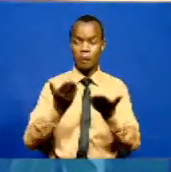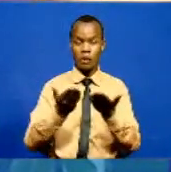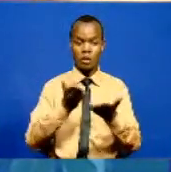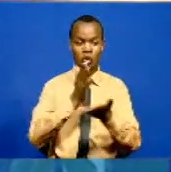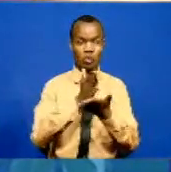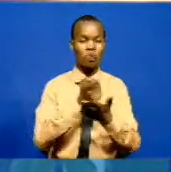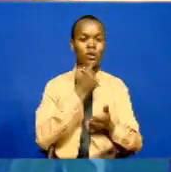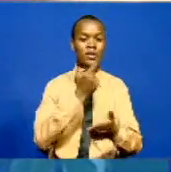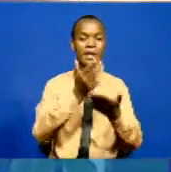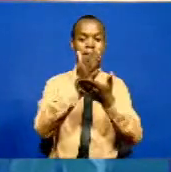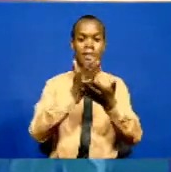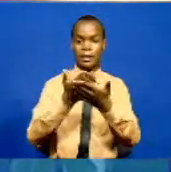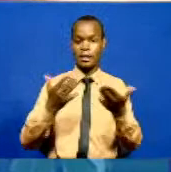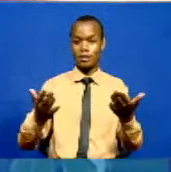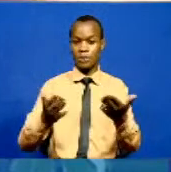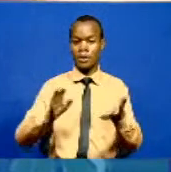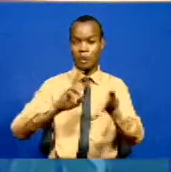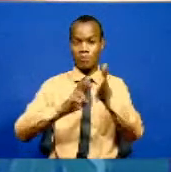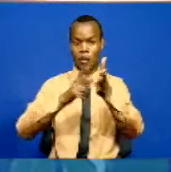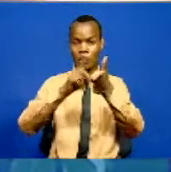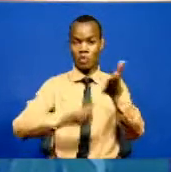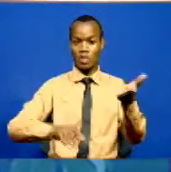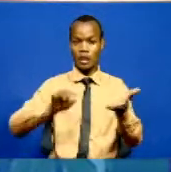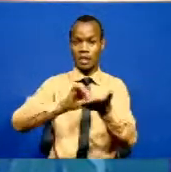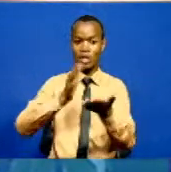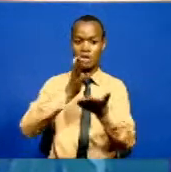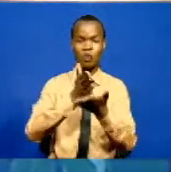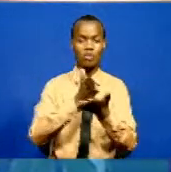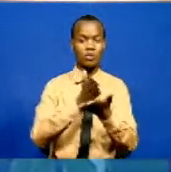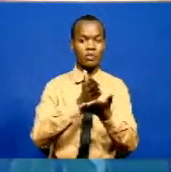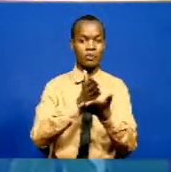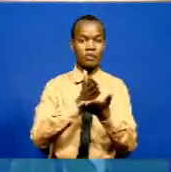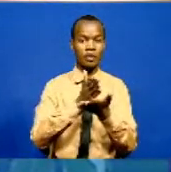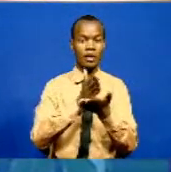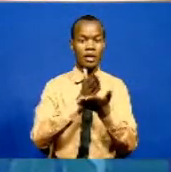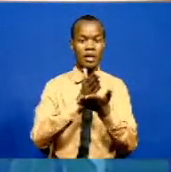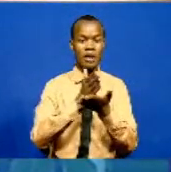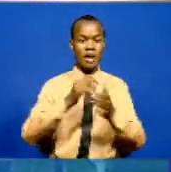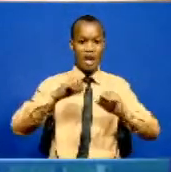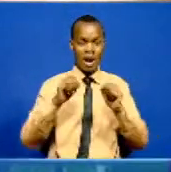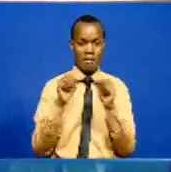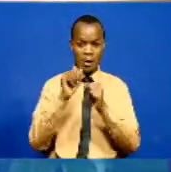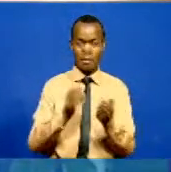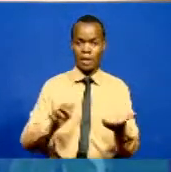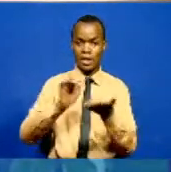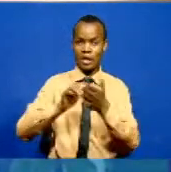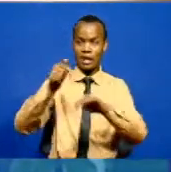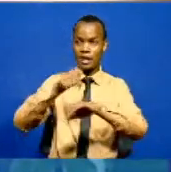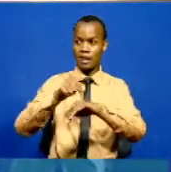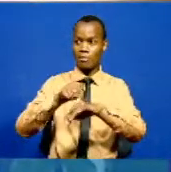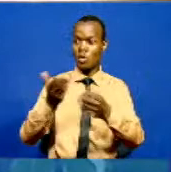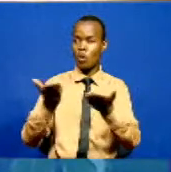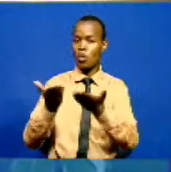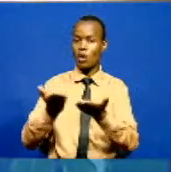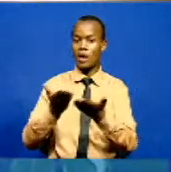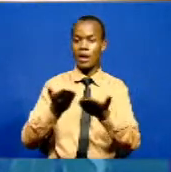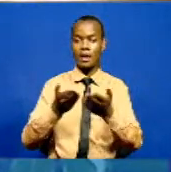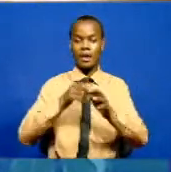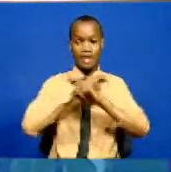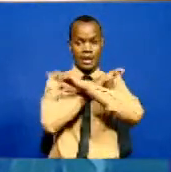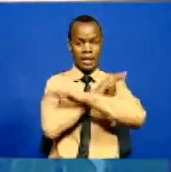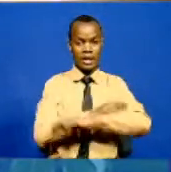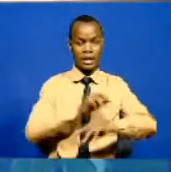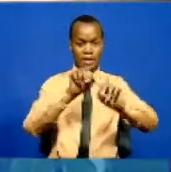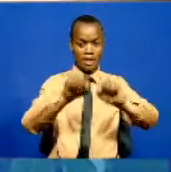a demonstration. He was not displeased because a time had come when he should now rest. And in